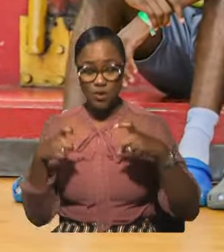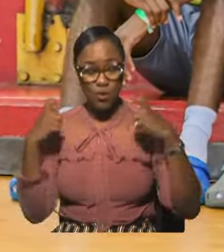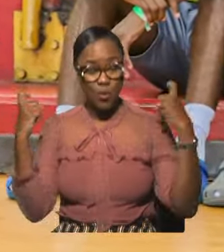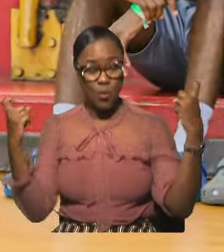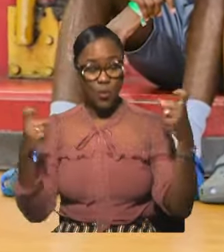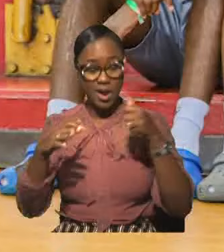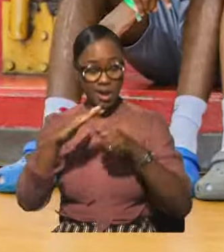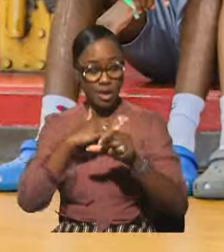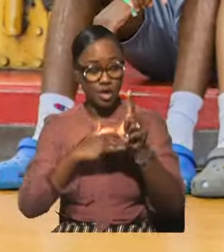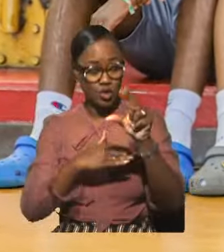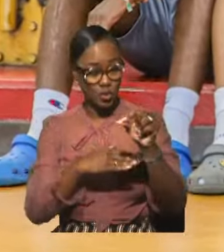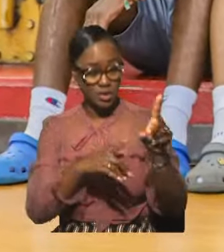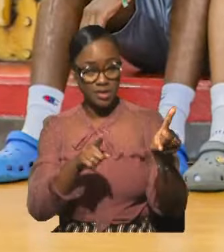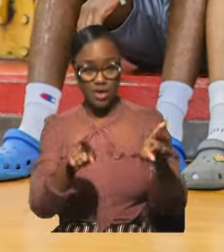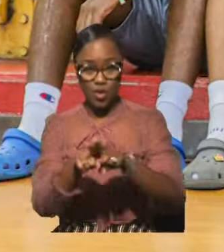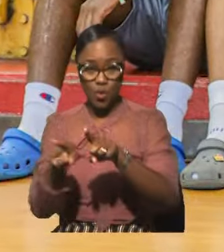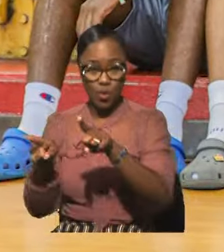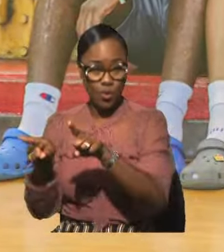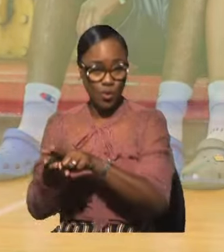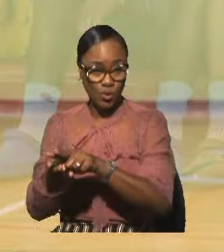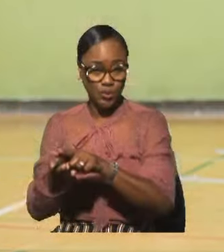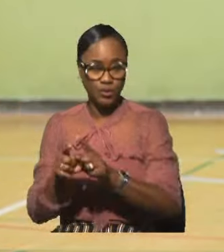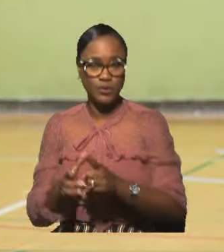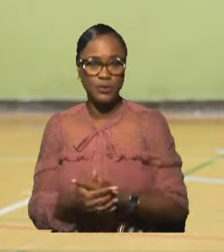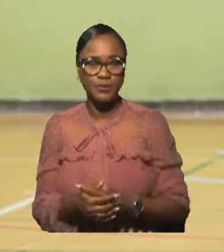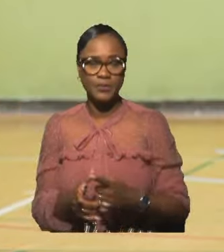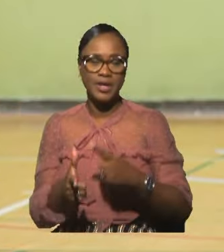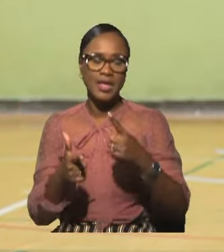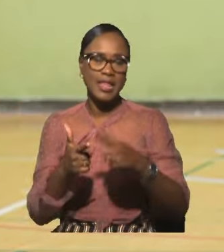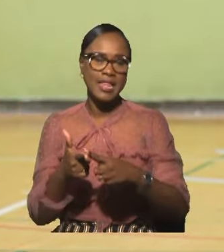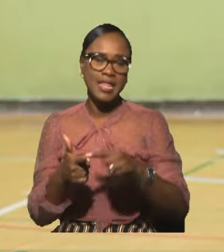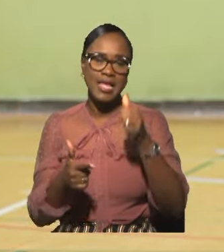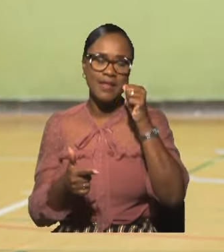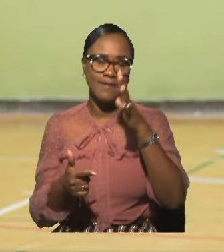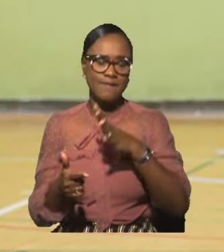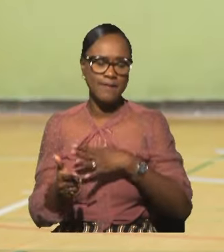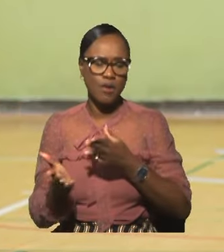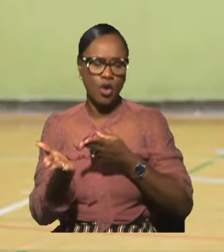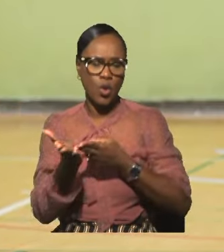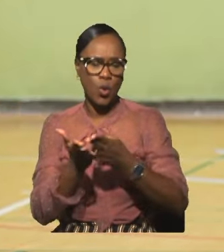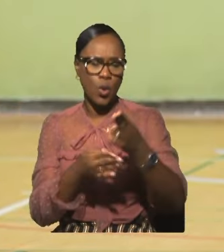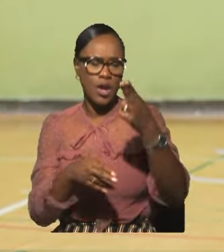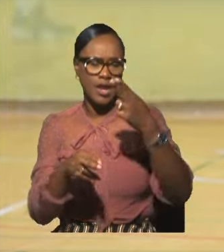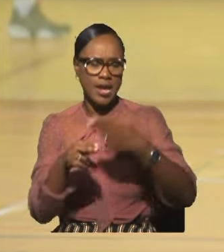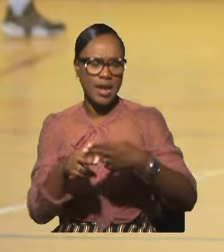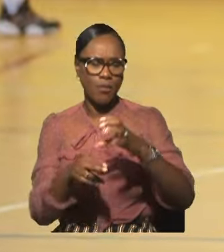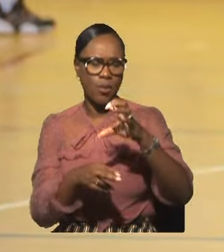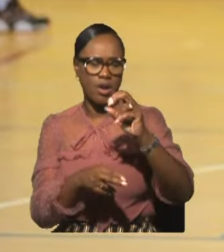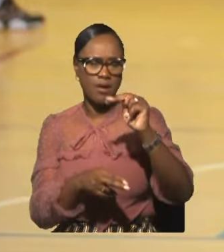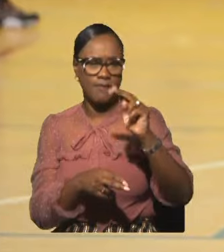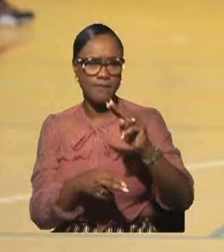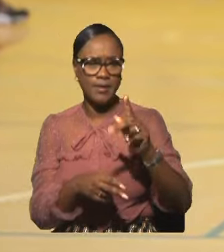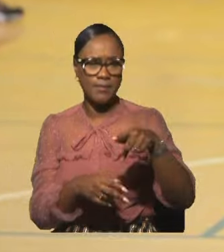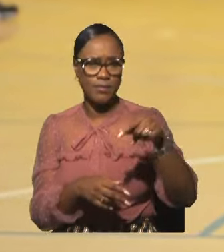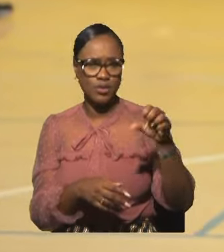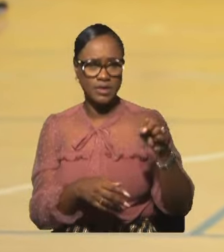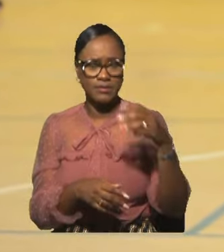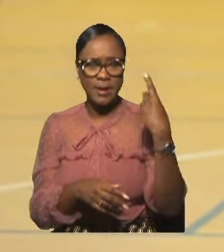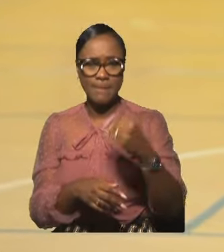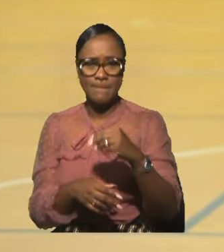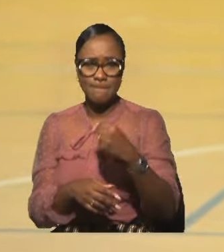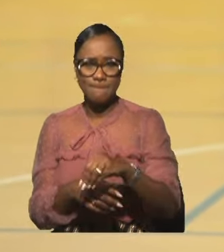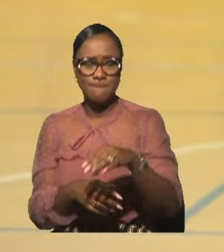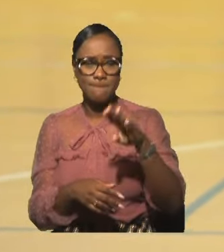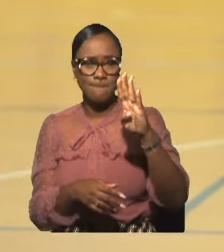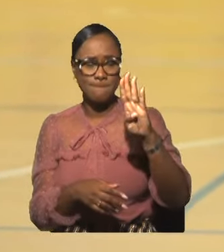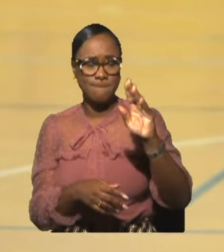under 20 crown. And in the open female division, saw Holy Name Convent Port of Spain defeat Bishop's Anstey High School